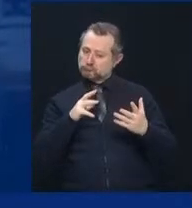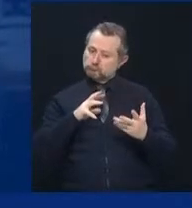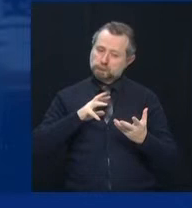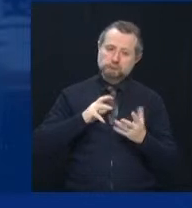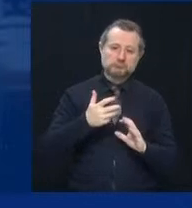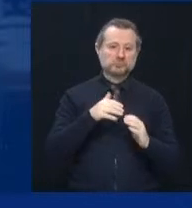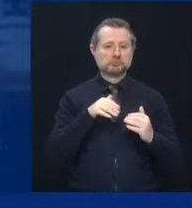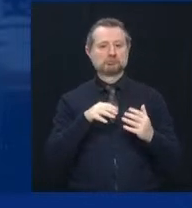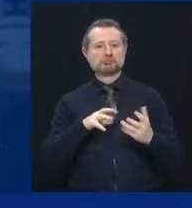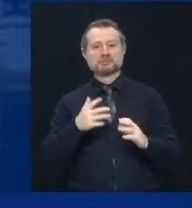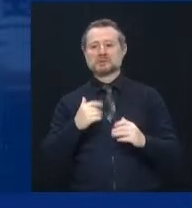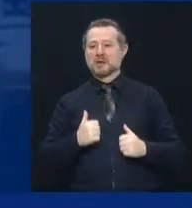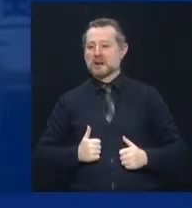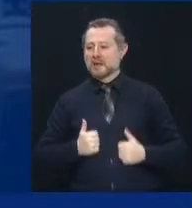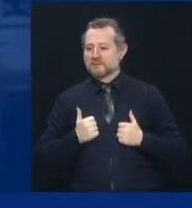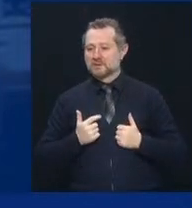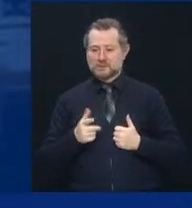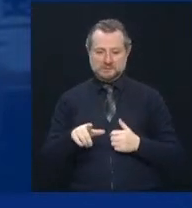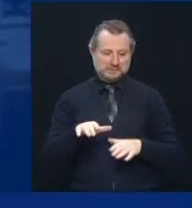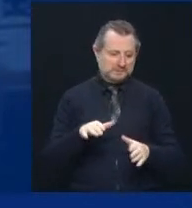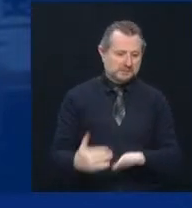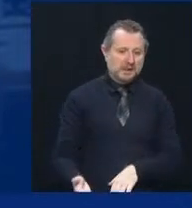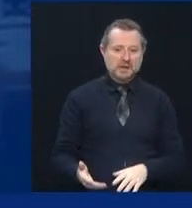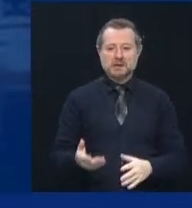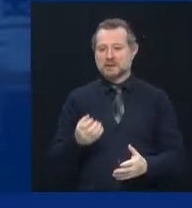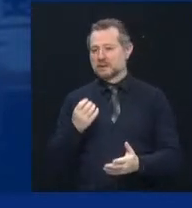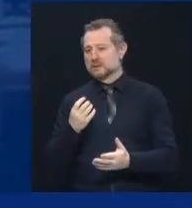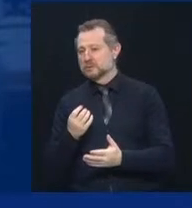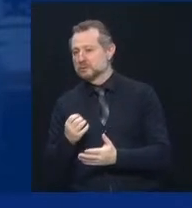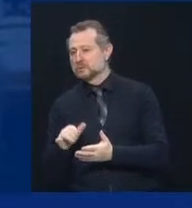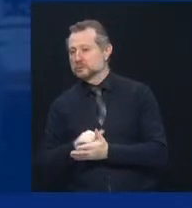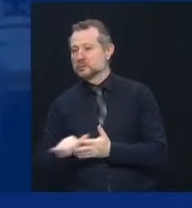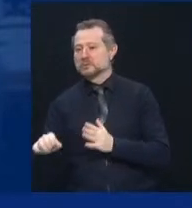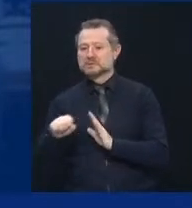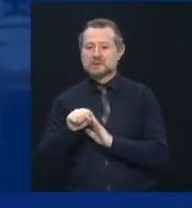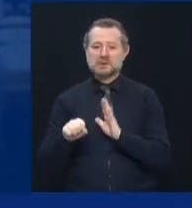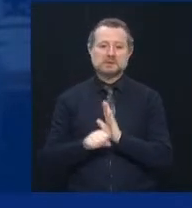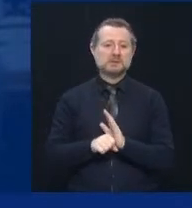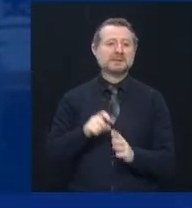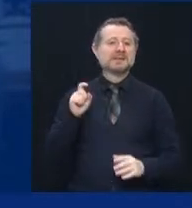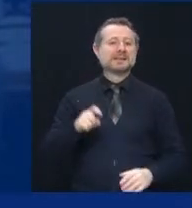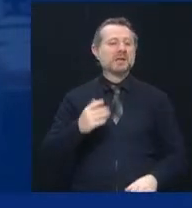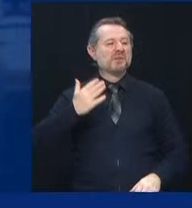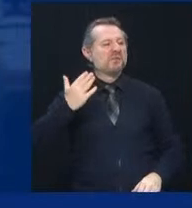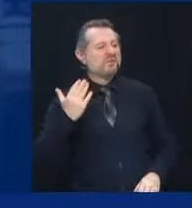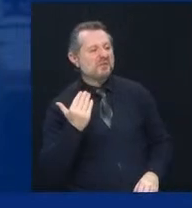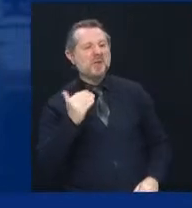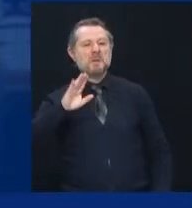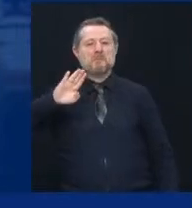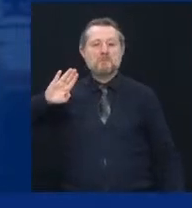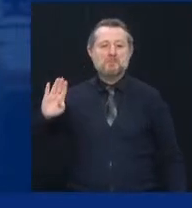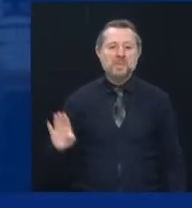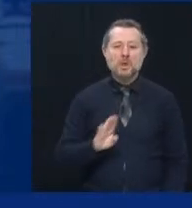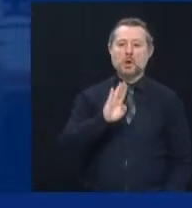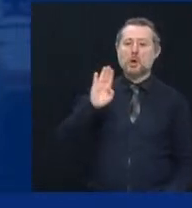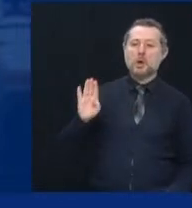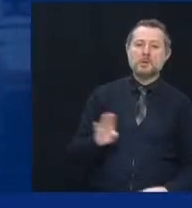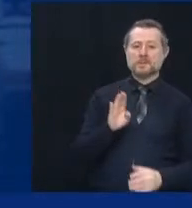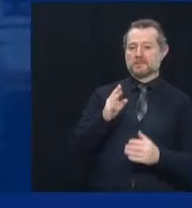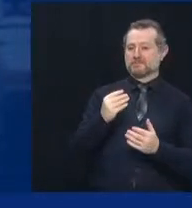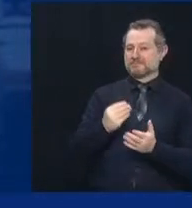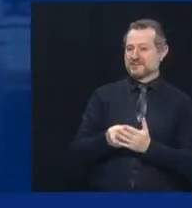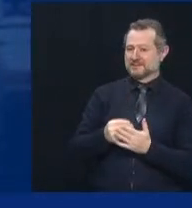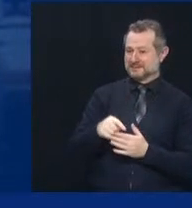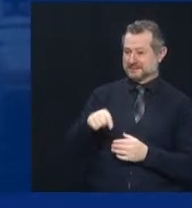economics, New York State needs $15 billion to do a budget this year. And that's called state and